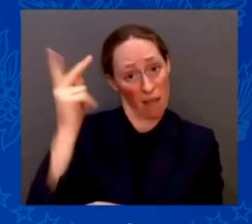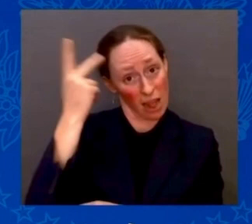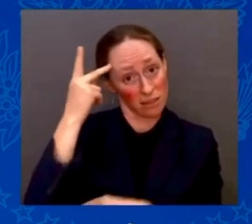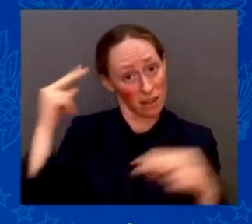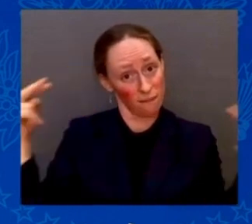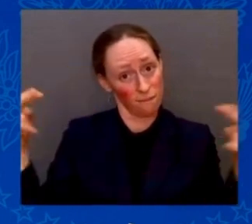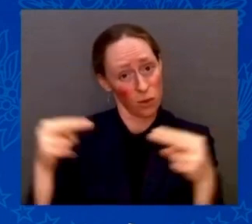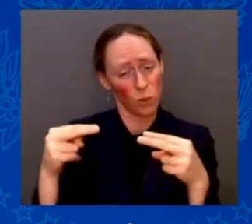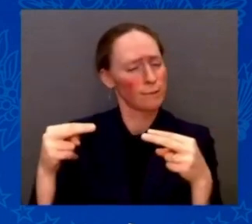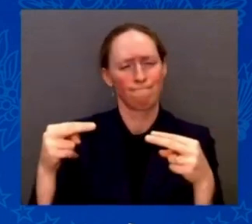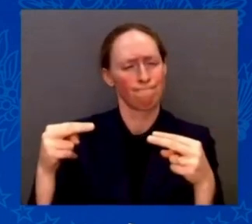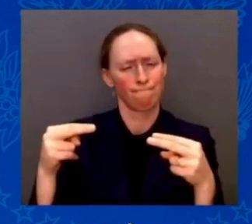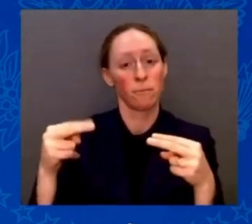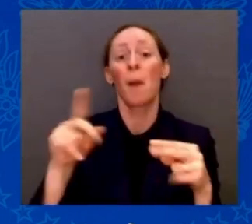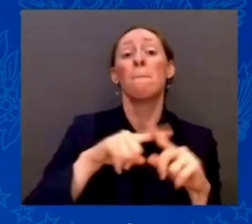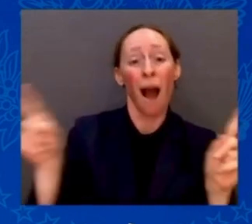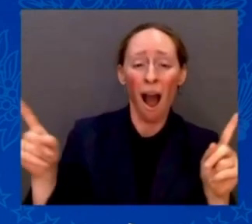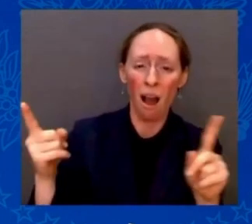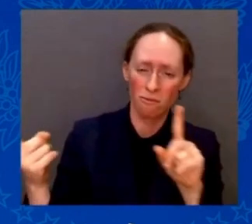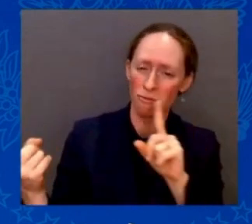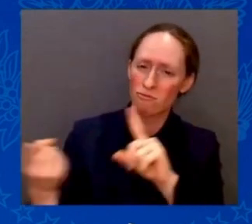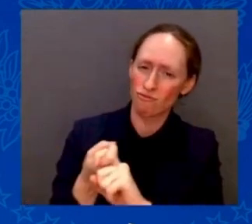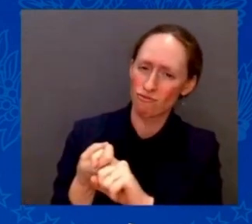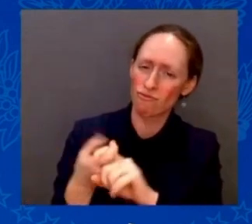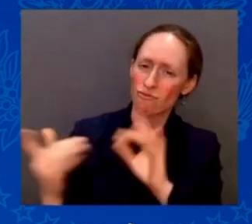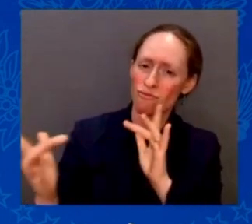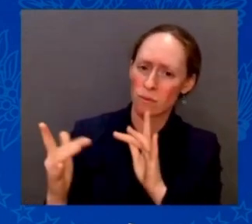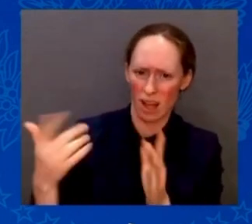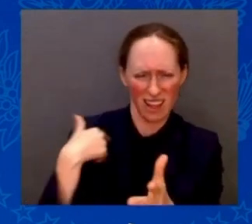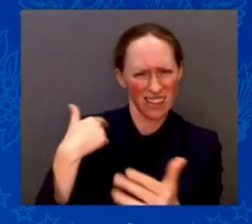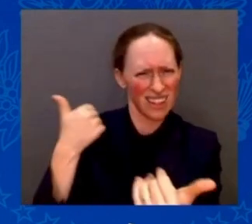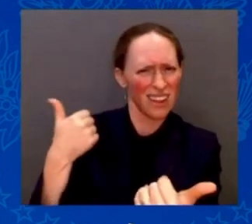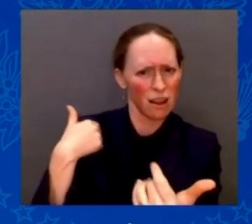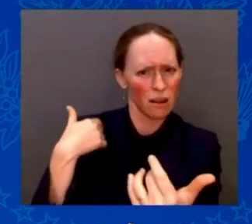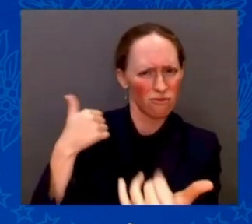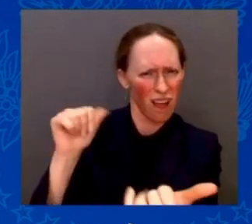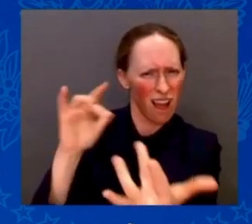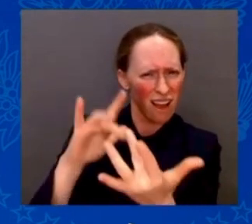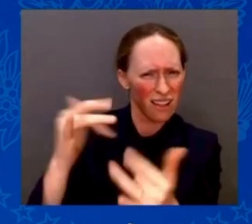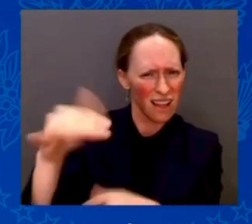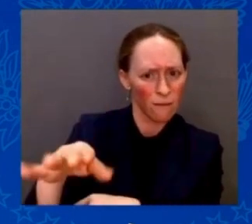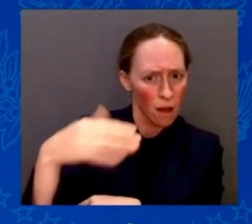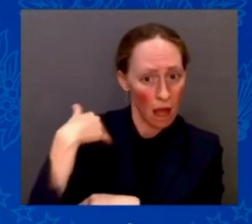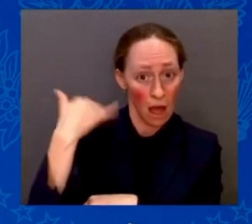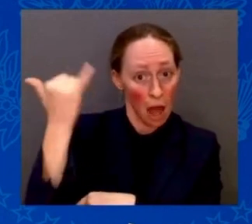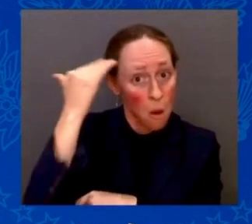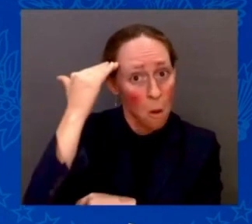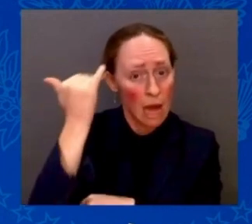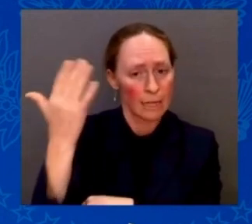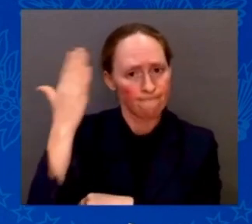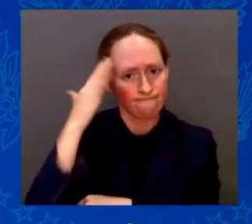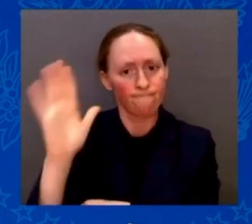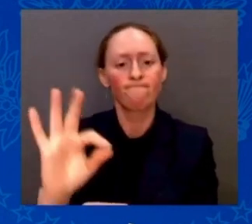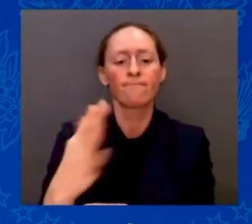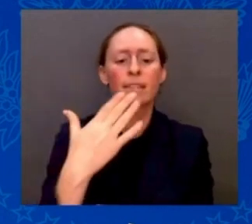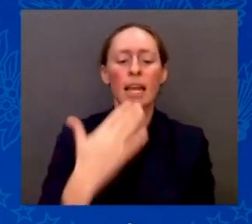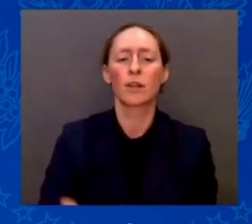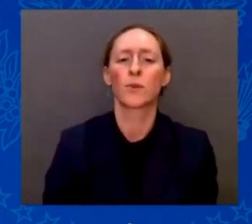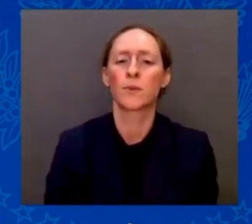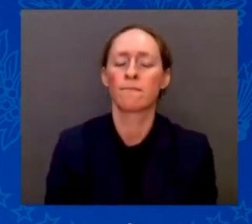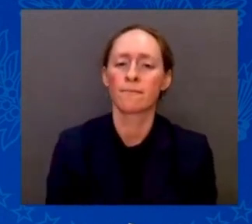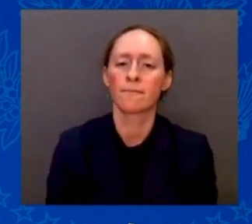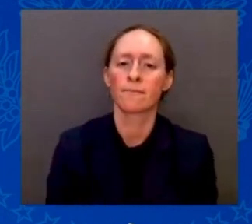going to try to get in touch with him later this afternoon. I don't know enough to know. Do you think he's fit to serve